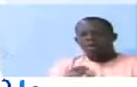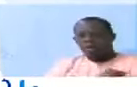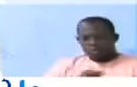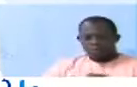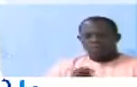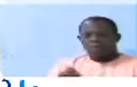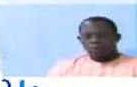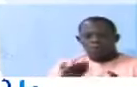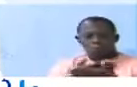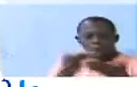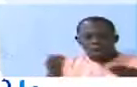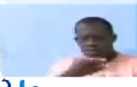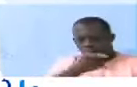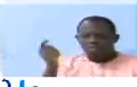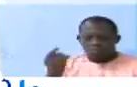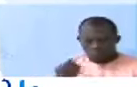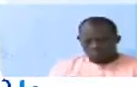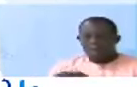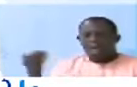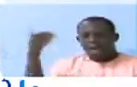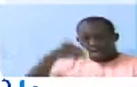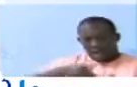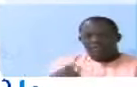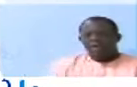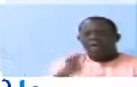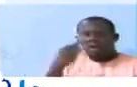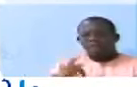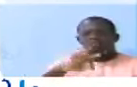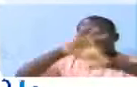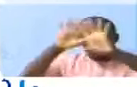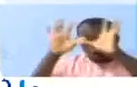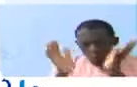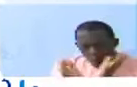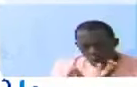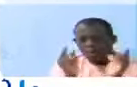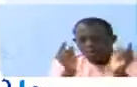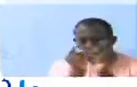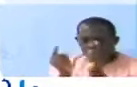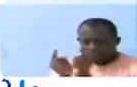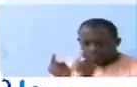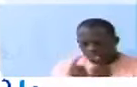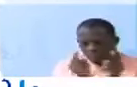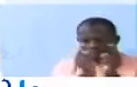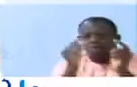is when we all join together, you will later know why we are here.